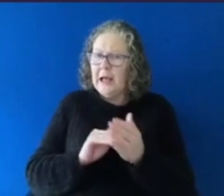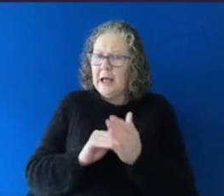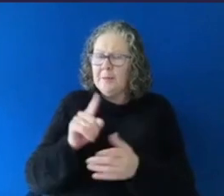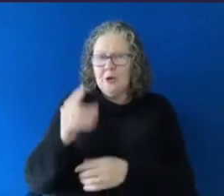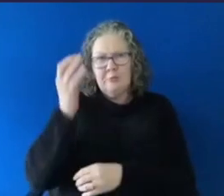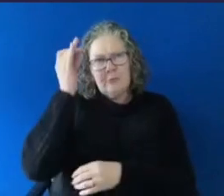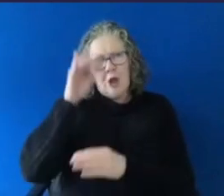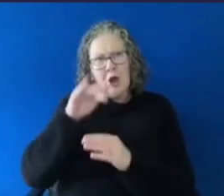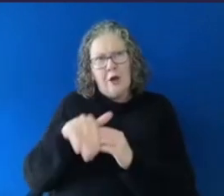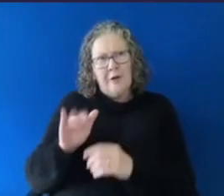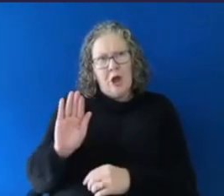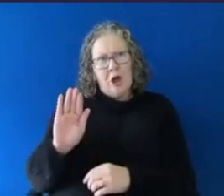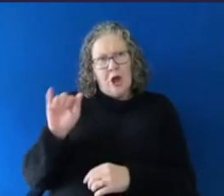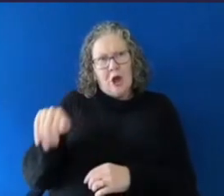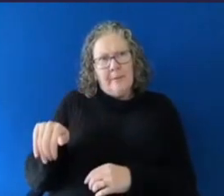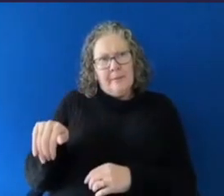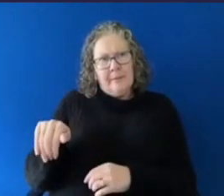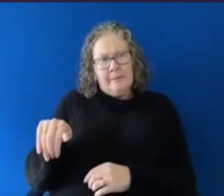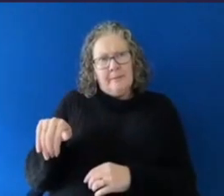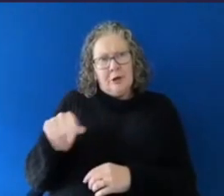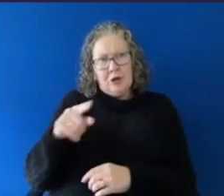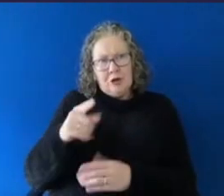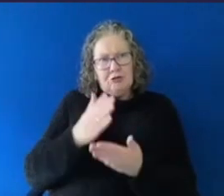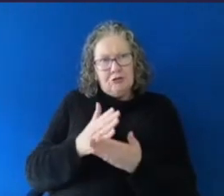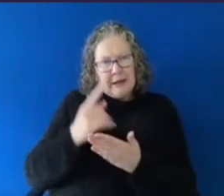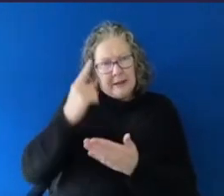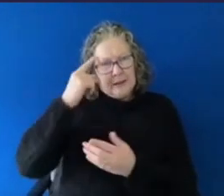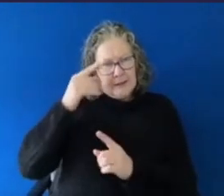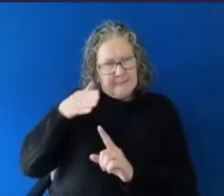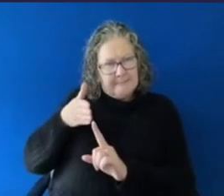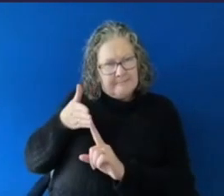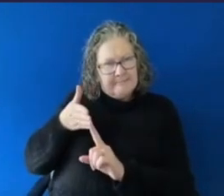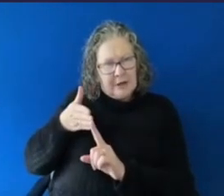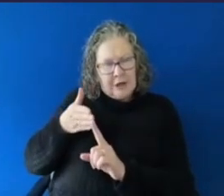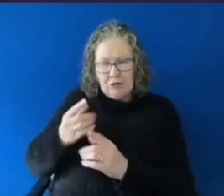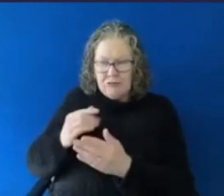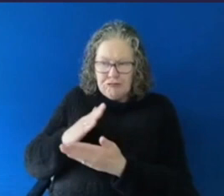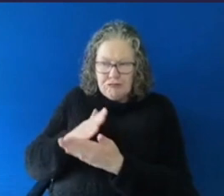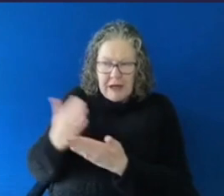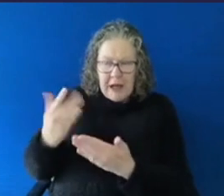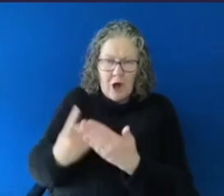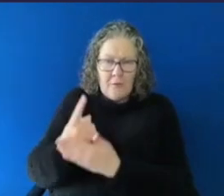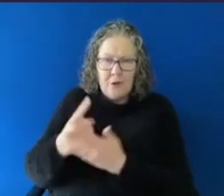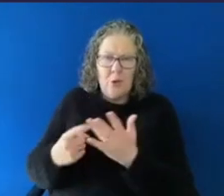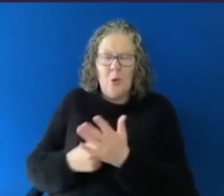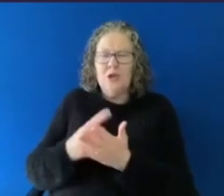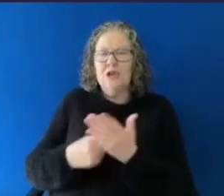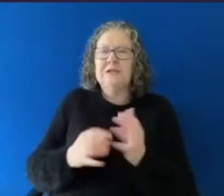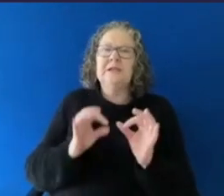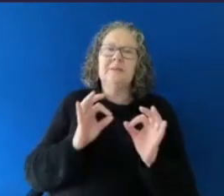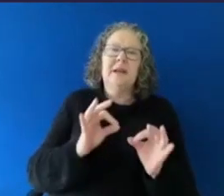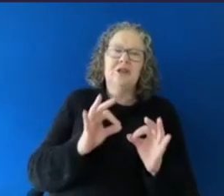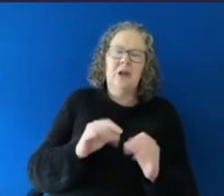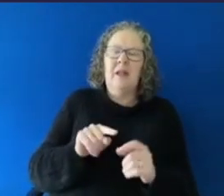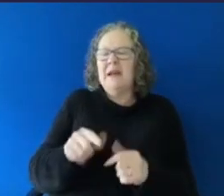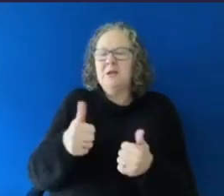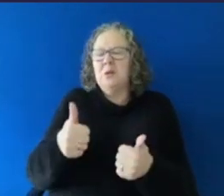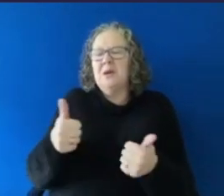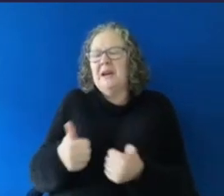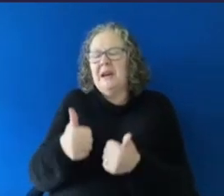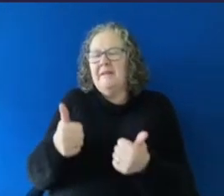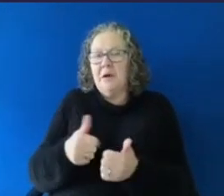say, are your thoughts centered on real home opportunities or just special and good enough? Are you, does the person